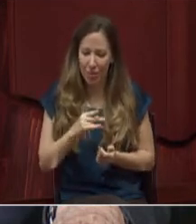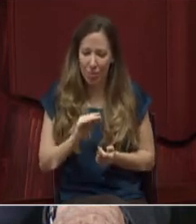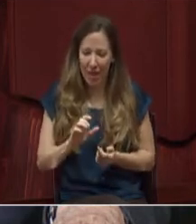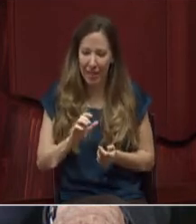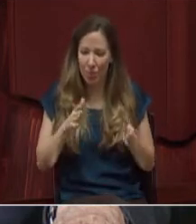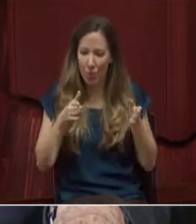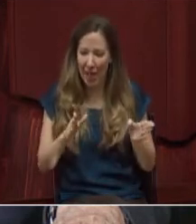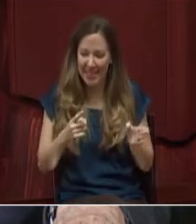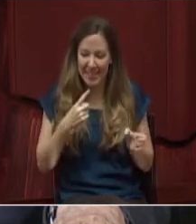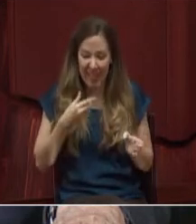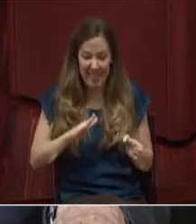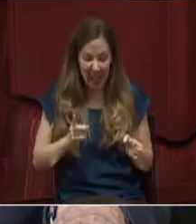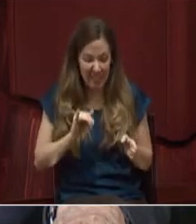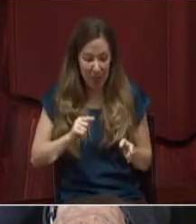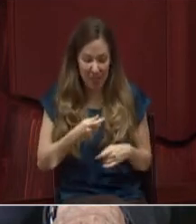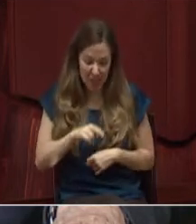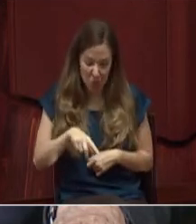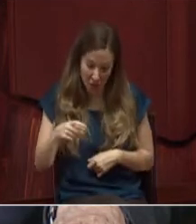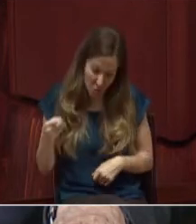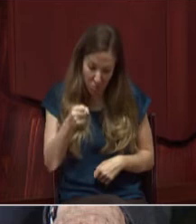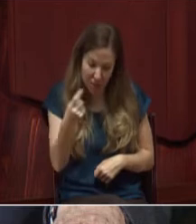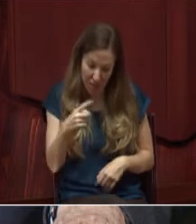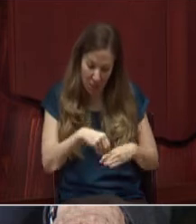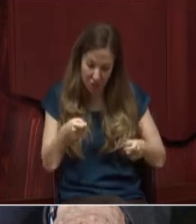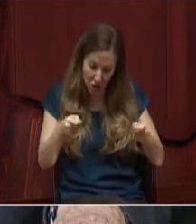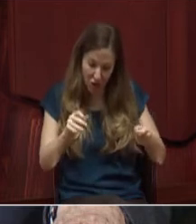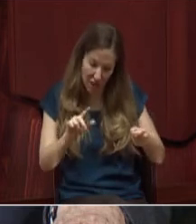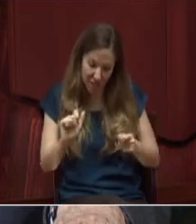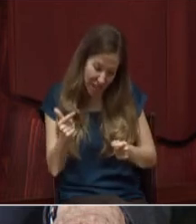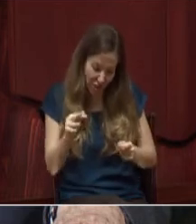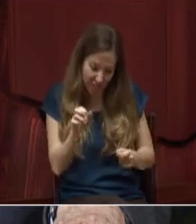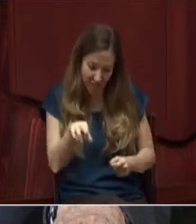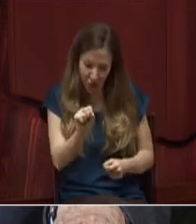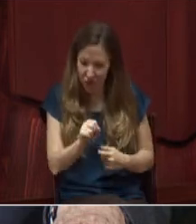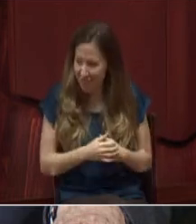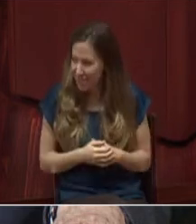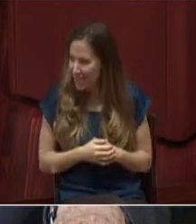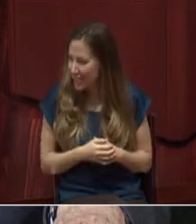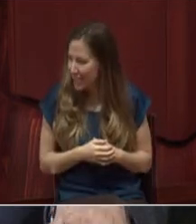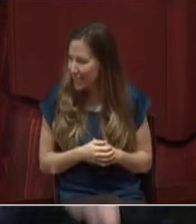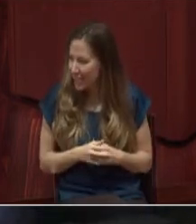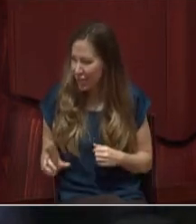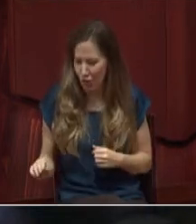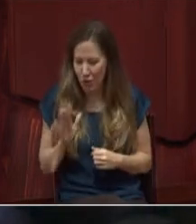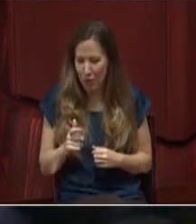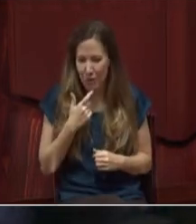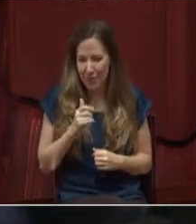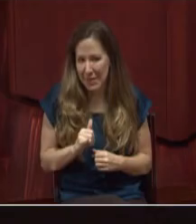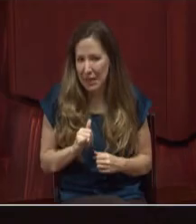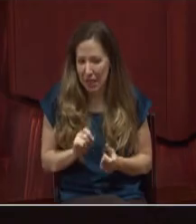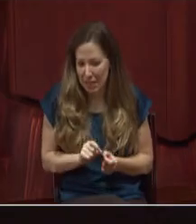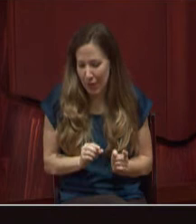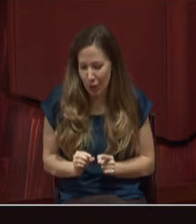it, Kissinger, you got to put somebody in charge of legislative affairs." No, you never would have used words like that. And then Carl Lovis